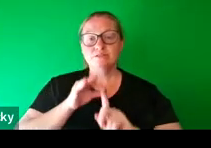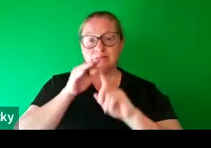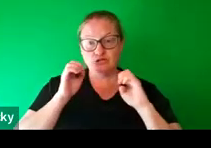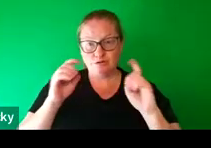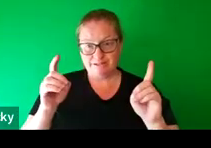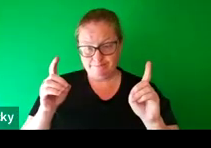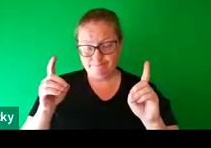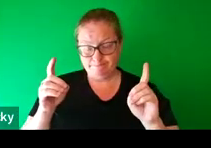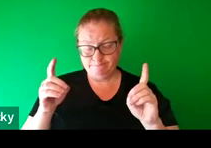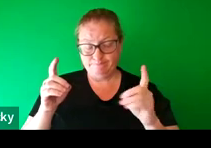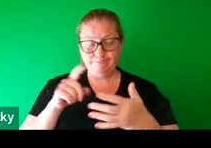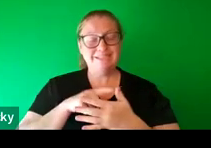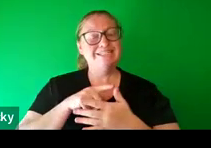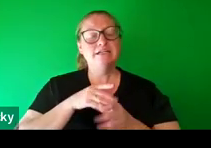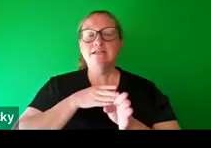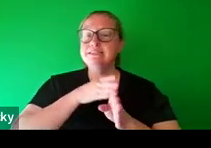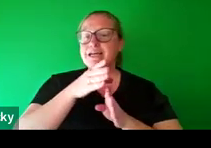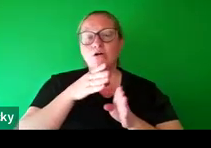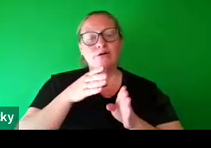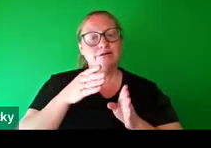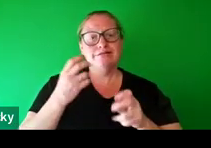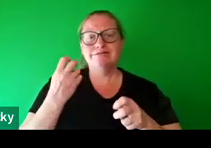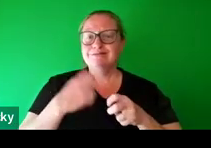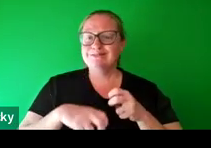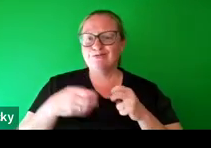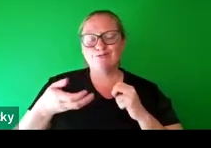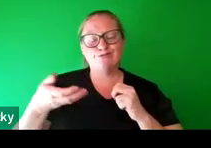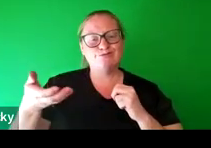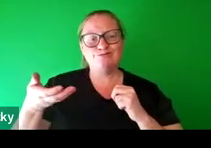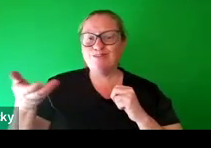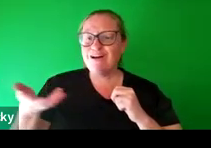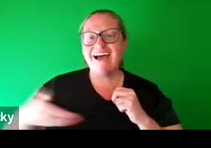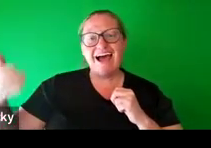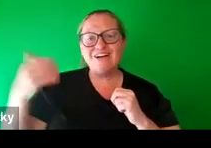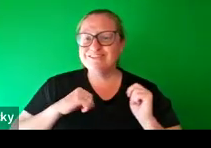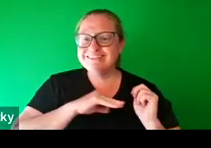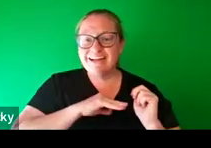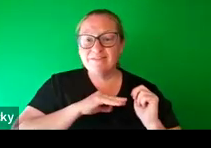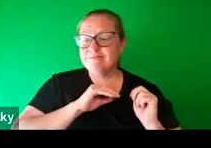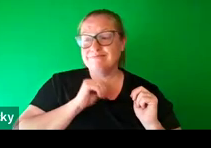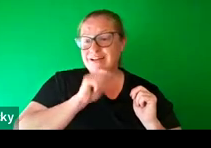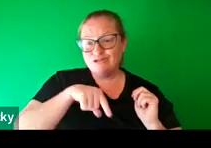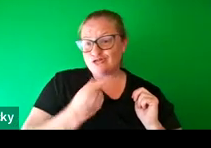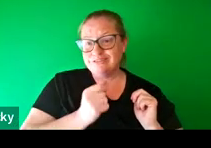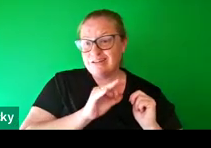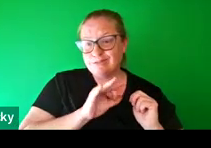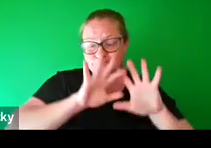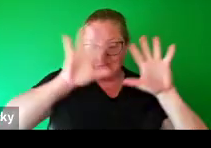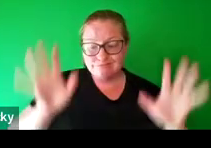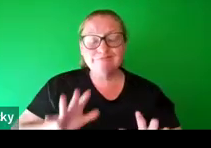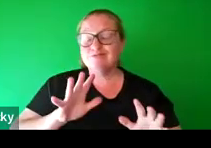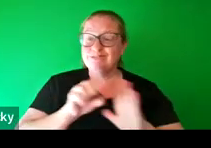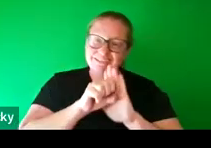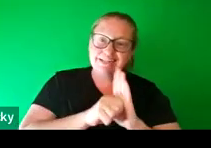that is very difficult for hiring staff, not just in San Francisco, but across the state and more than likely across the